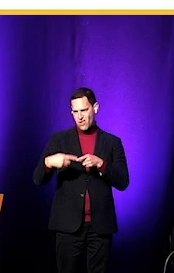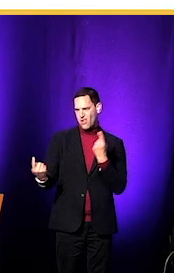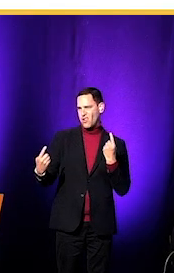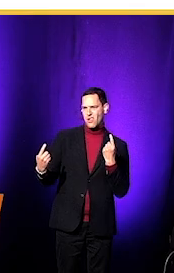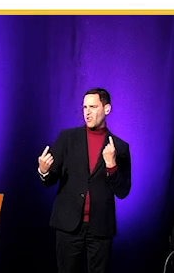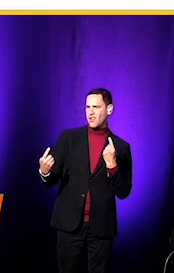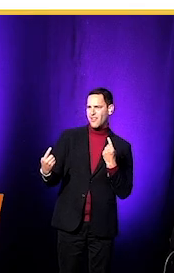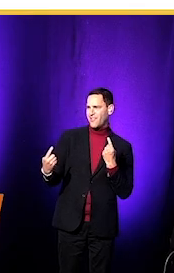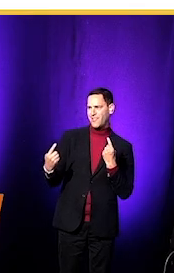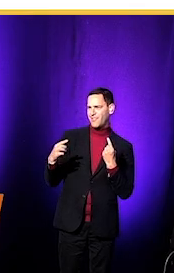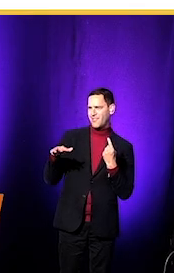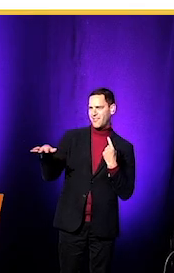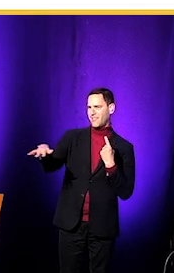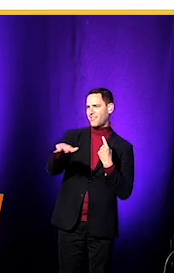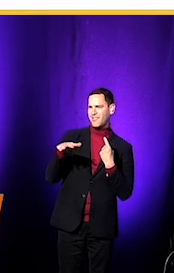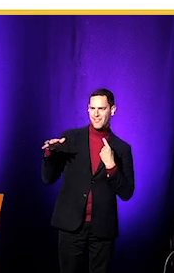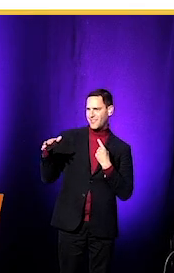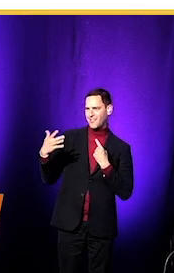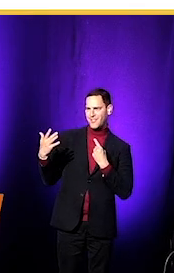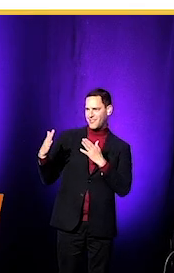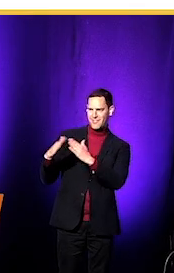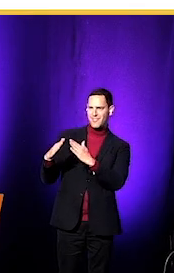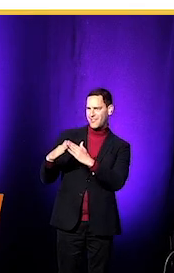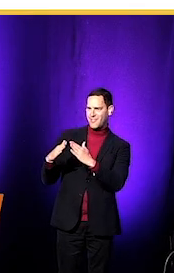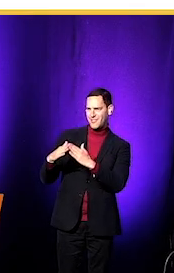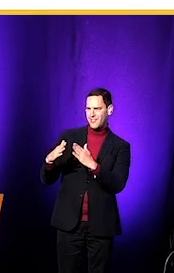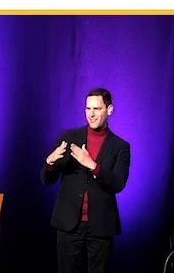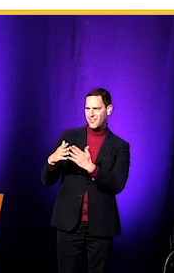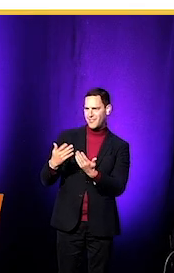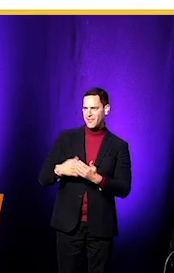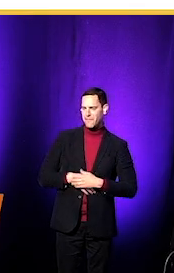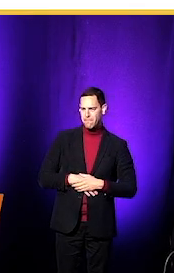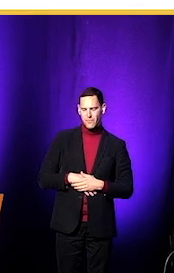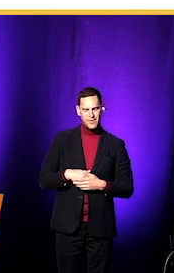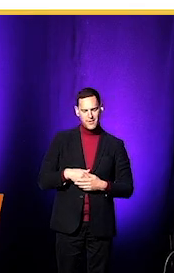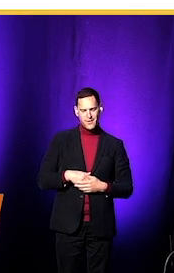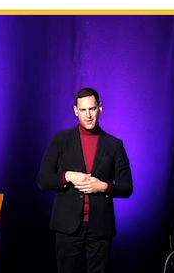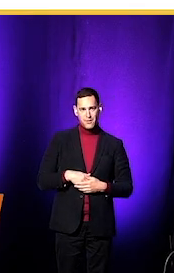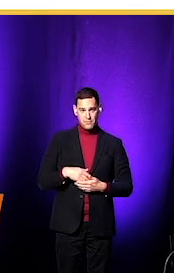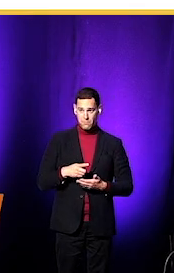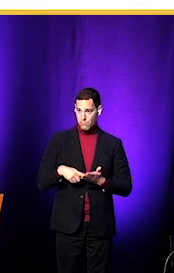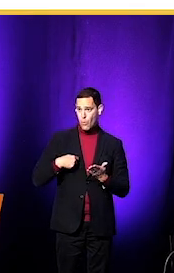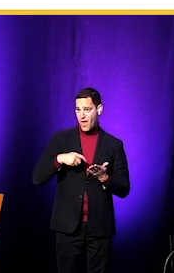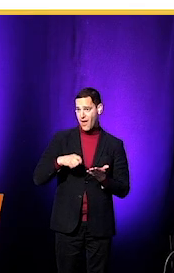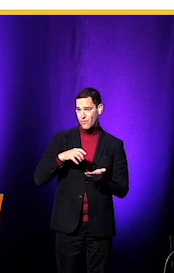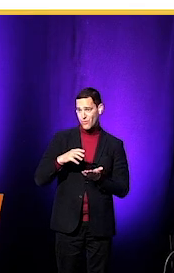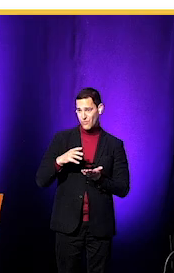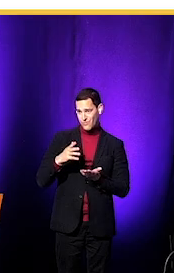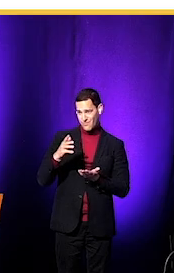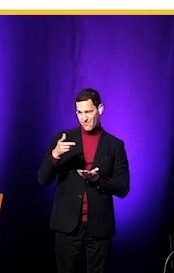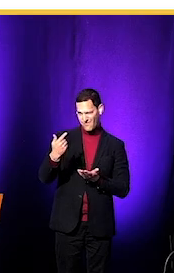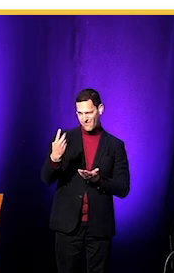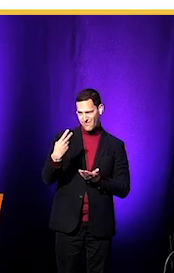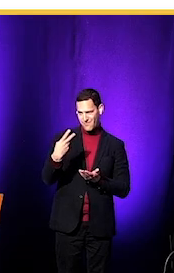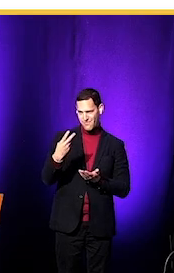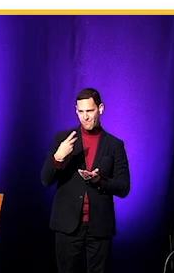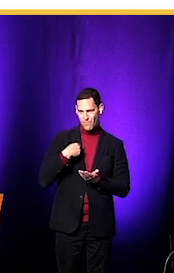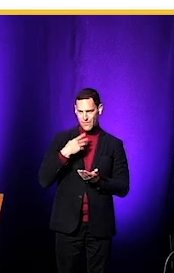challenging and resisting. What a model. But we have to have that conversation, Mia.